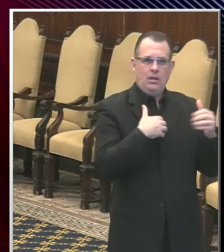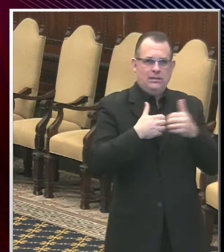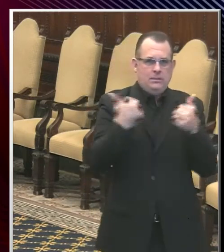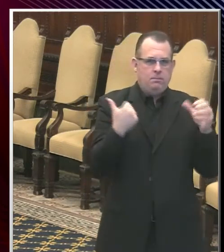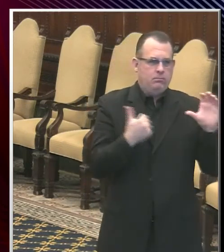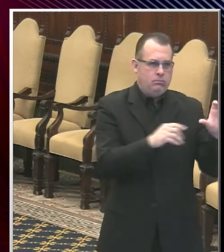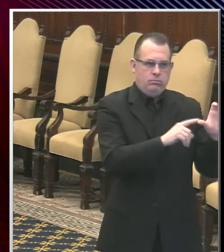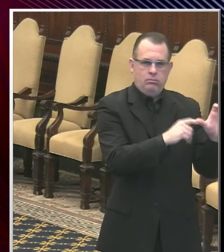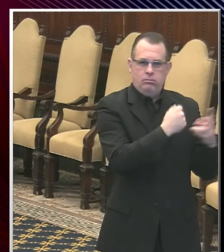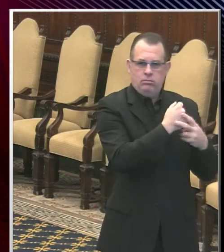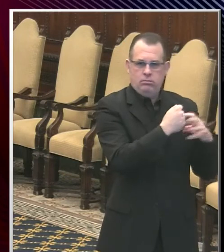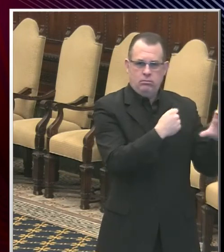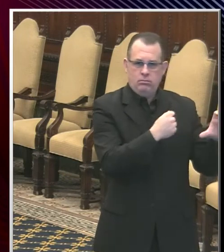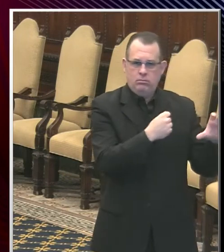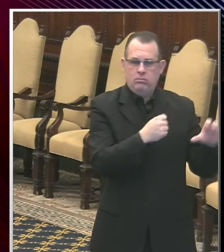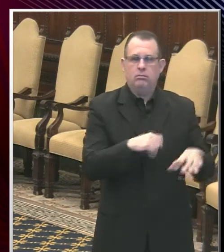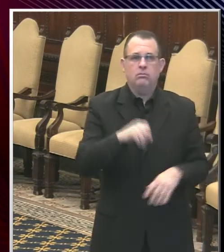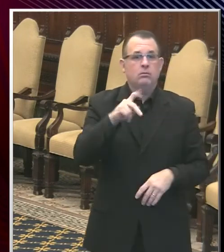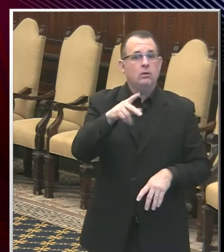Okay, thank you.